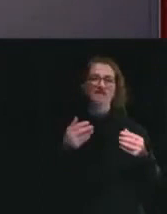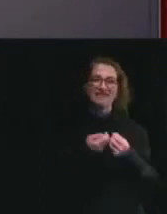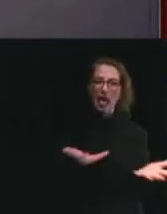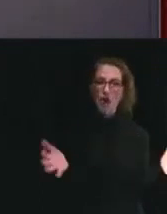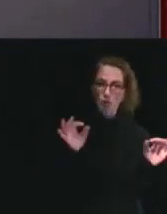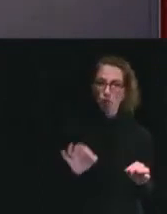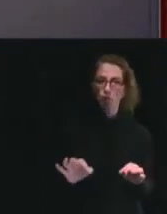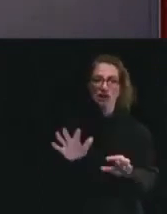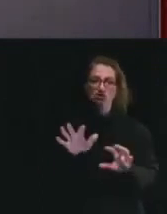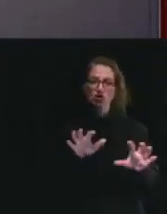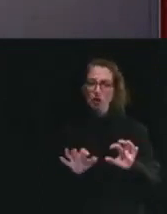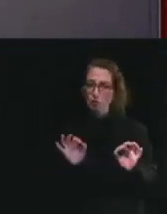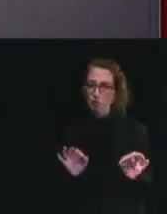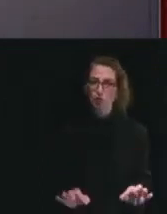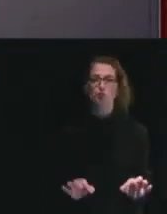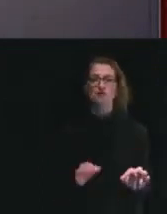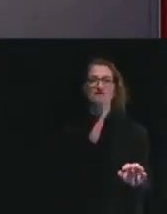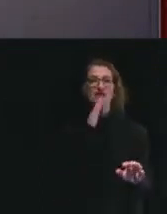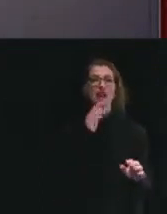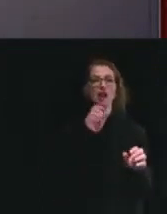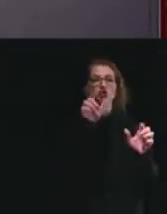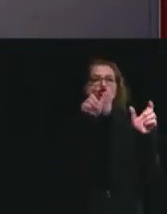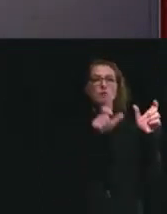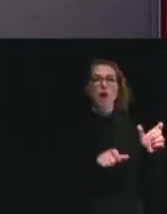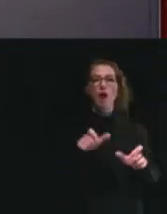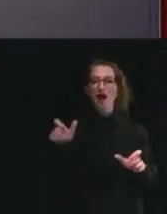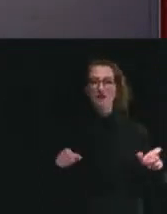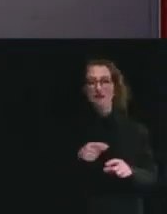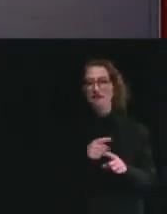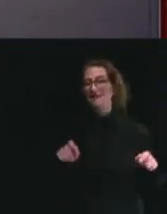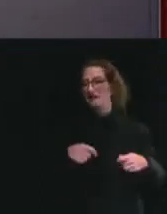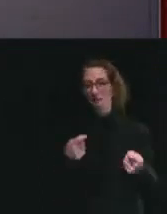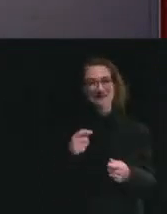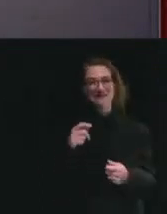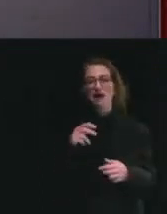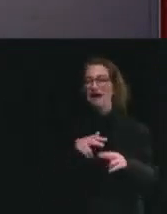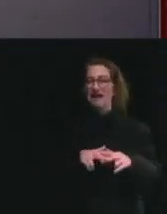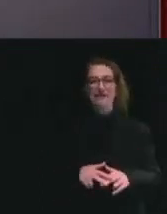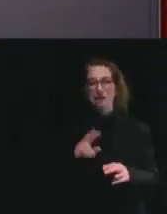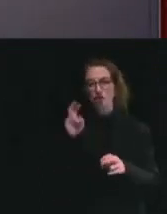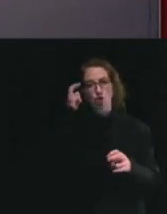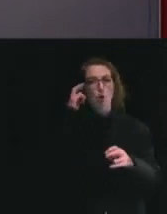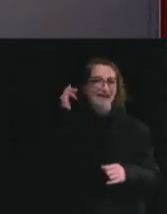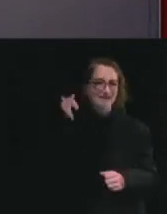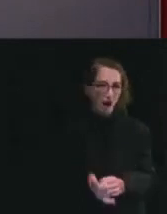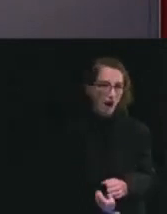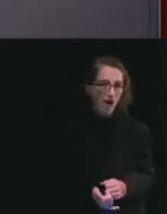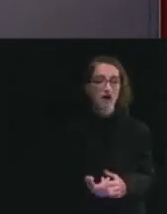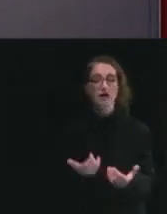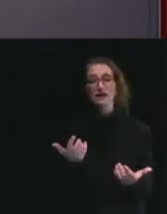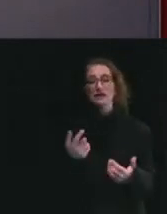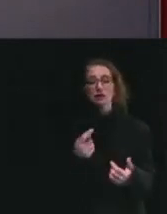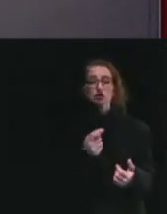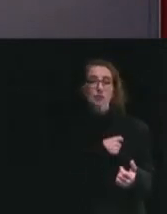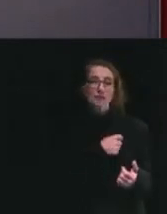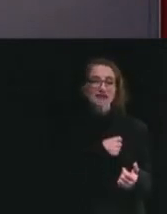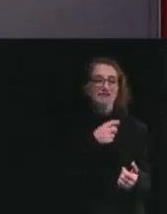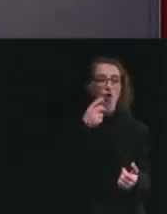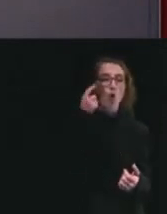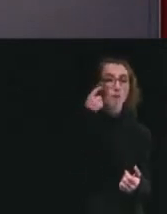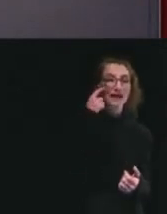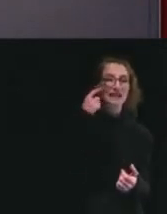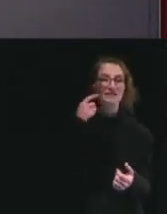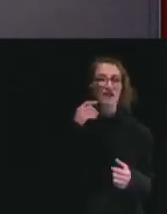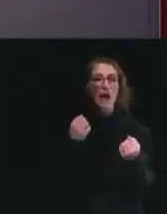different jobs in different fields. We know that they're worried about their retirement. We know that there's a great deal of